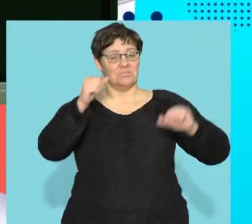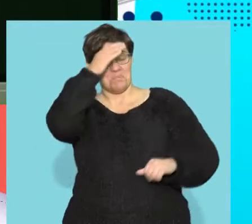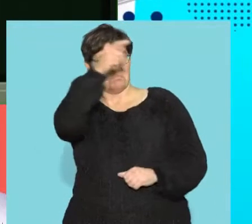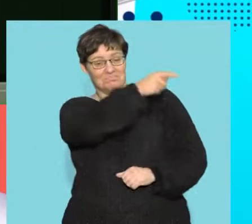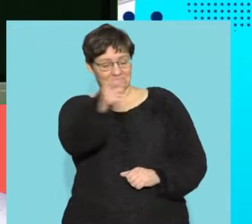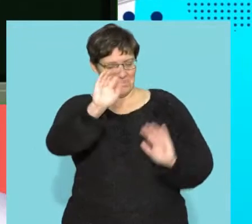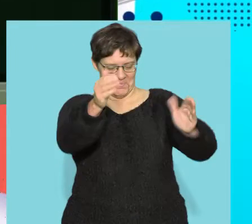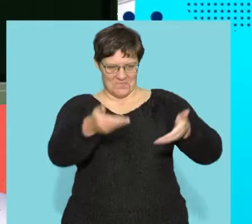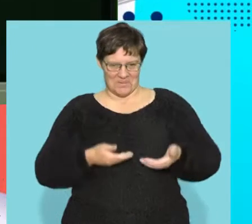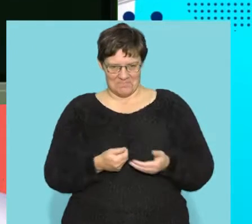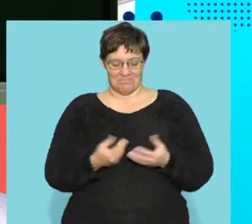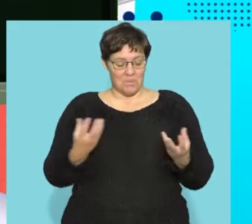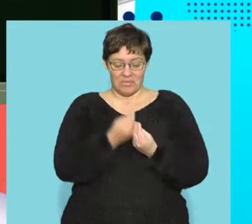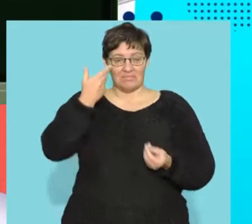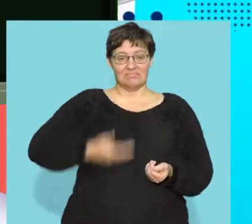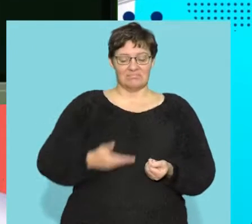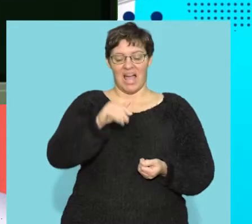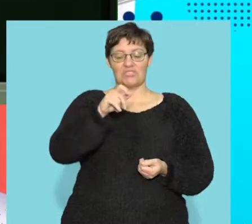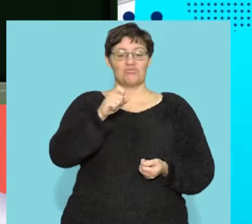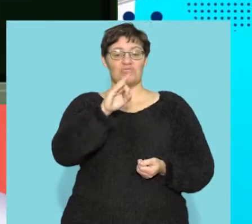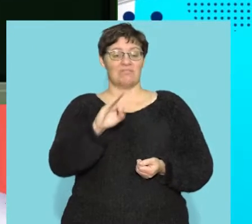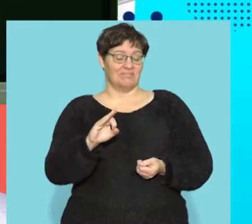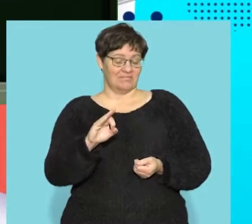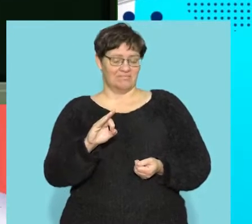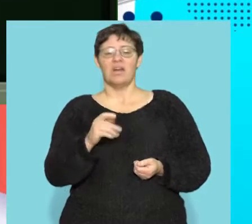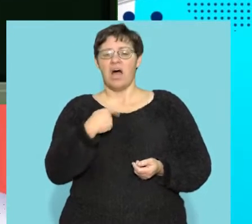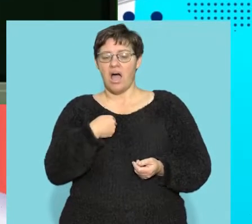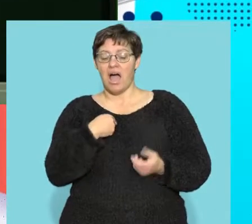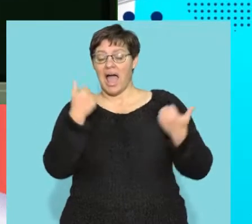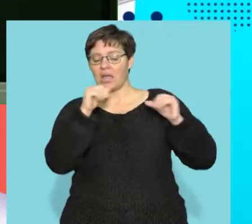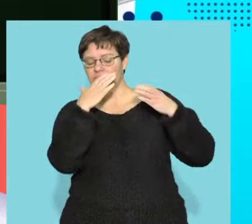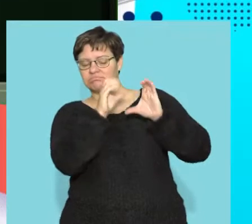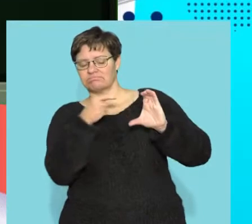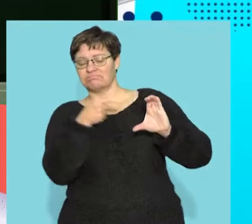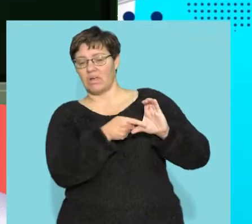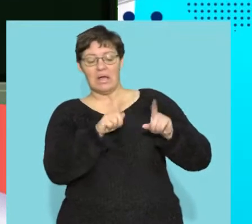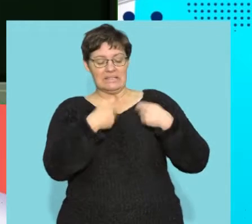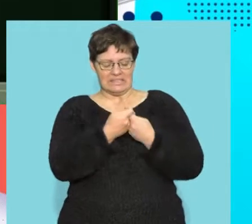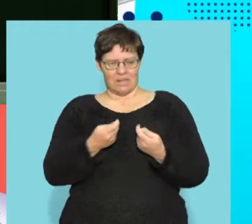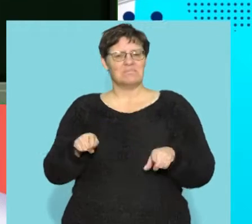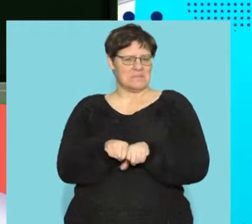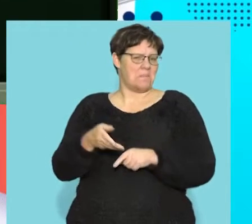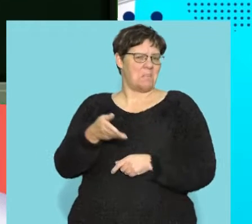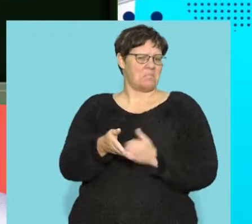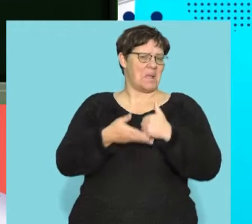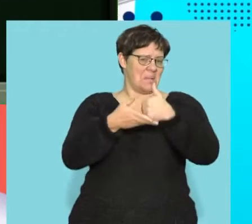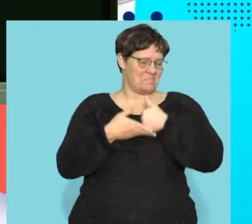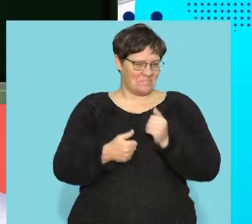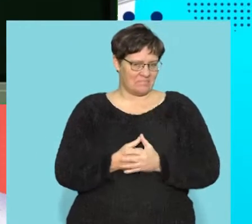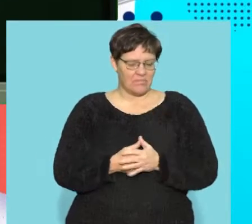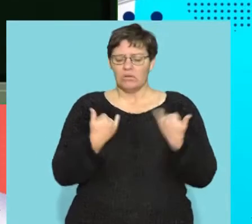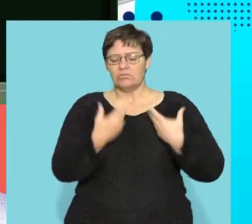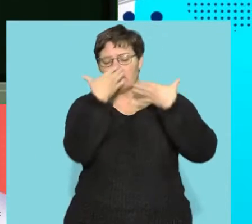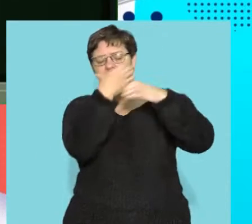Welcome, accounting boffins. You with Ashraf Patel. Accounting is the focus, and we've got our crew with us. What are we